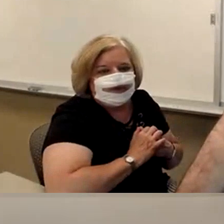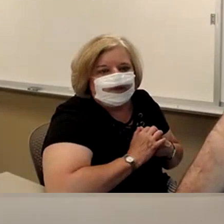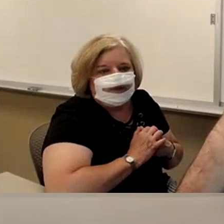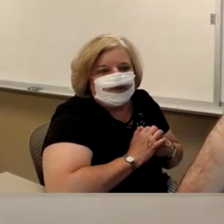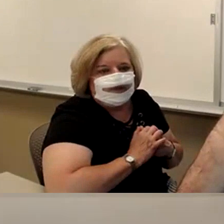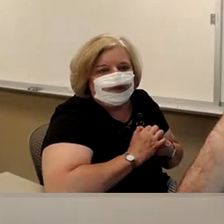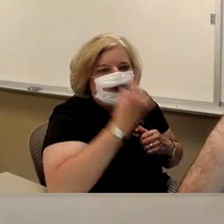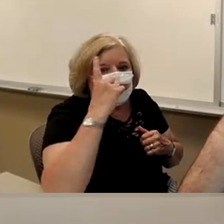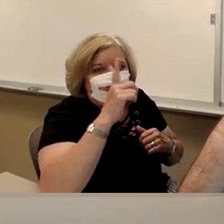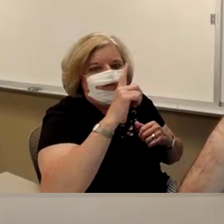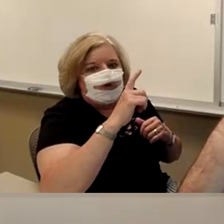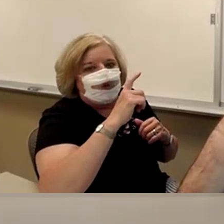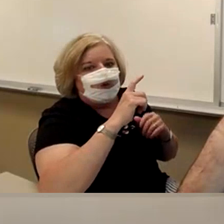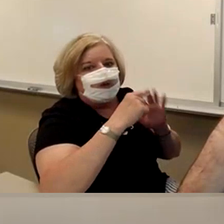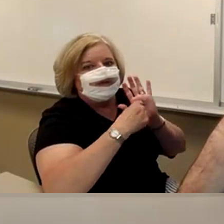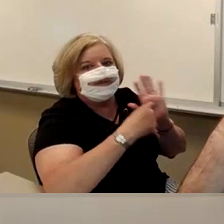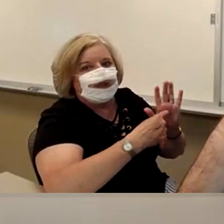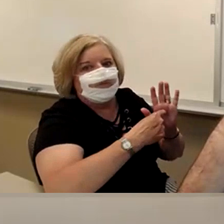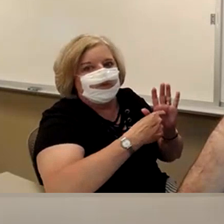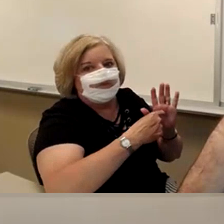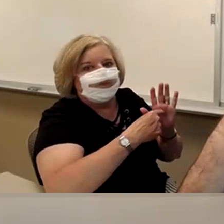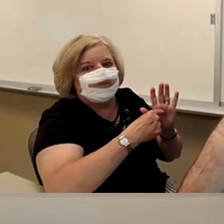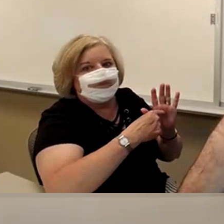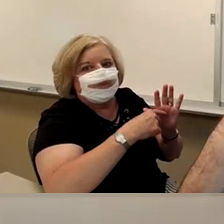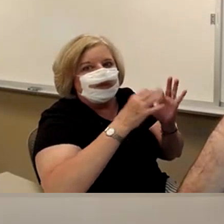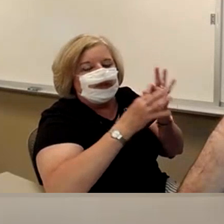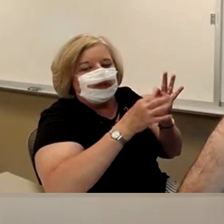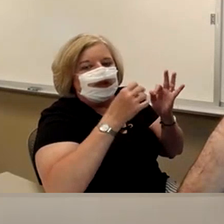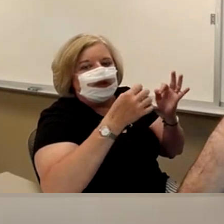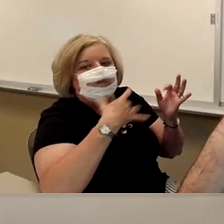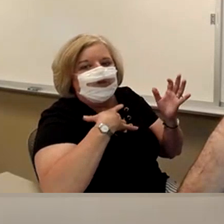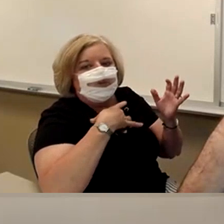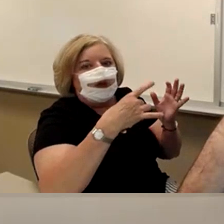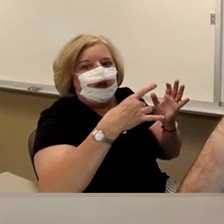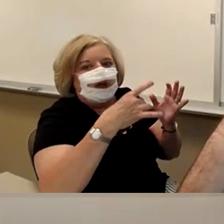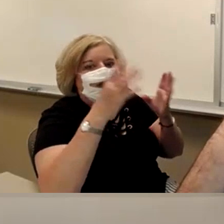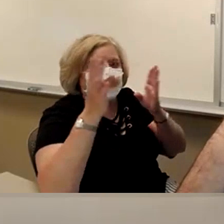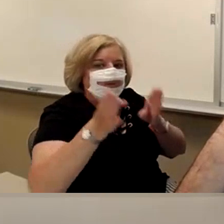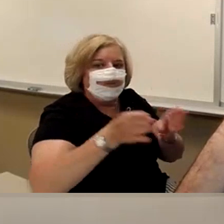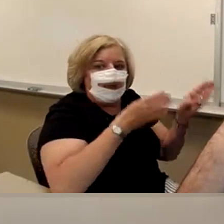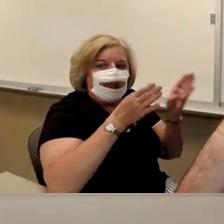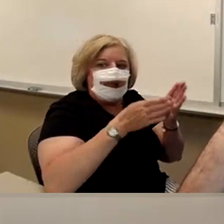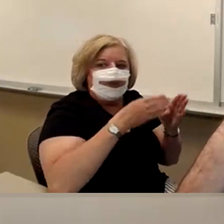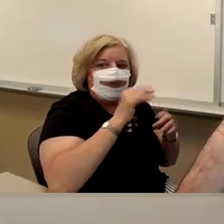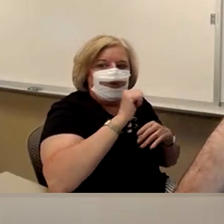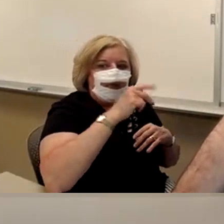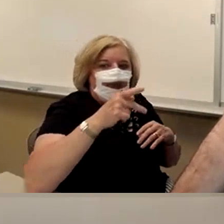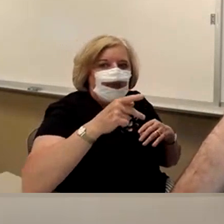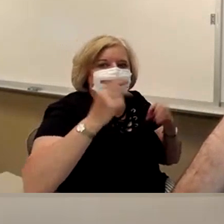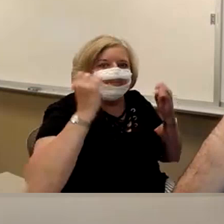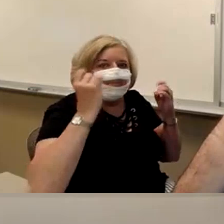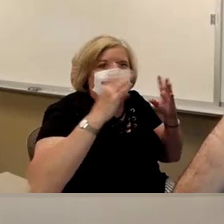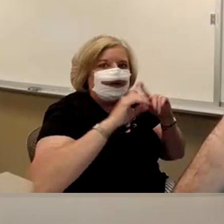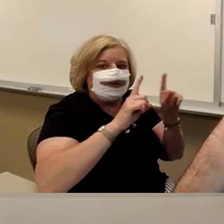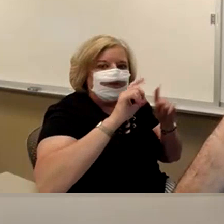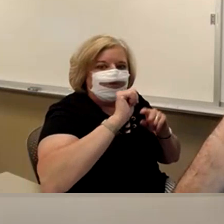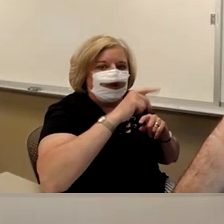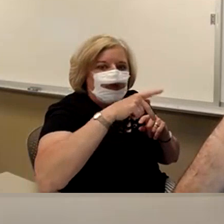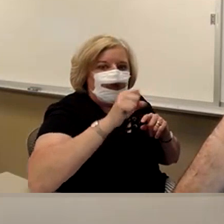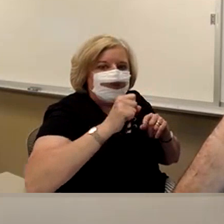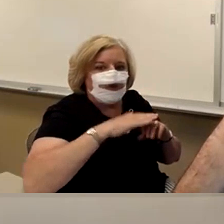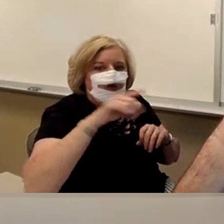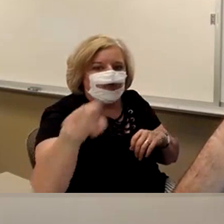use the Planner app. There's a Planner app. There's, I know there's a whole bunch of different apps on there.